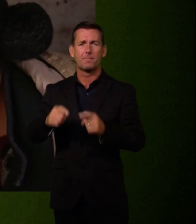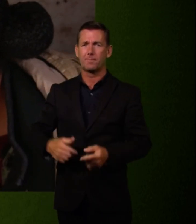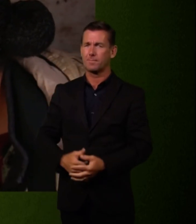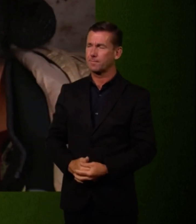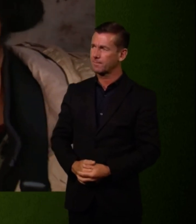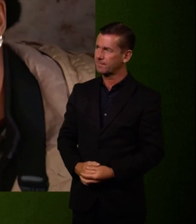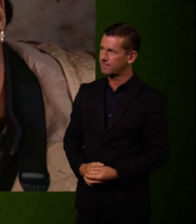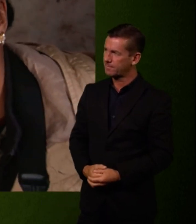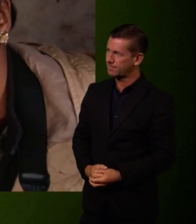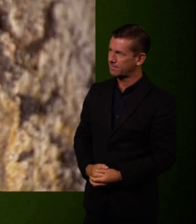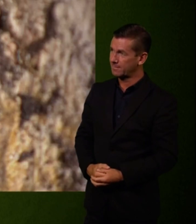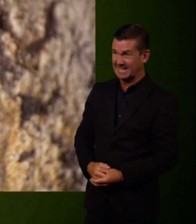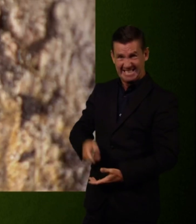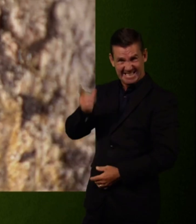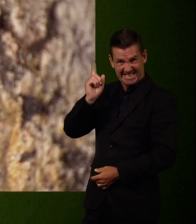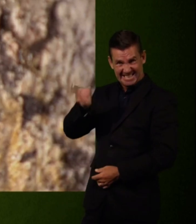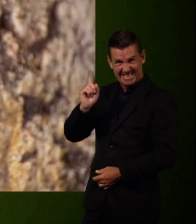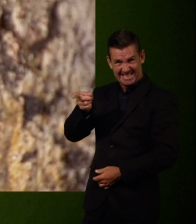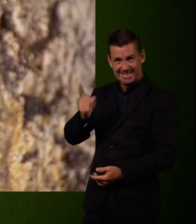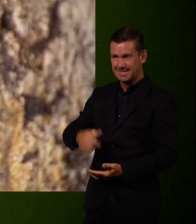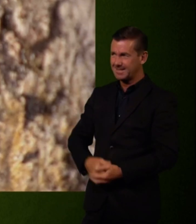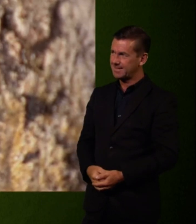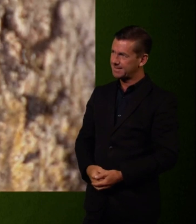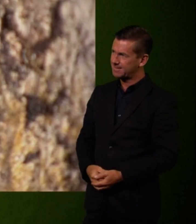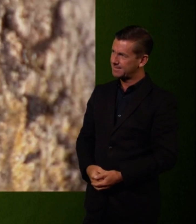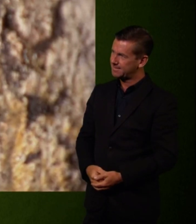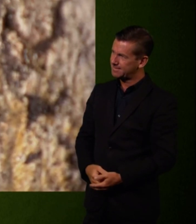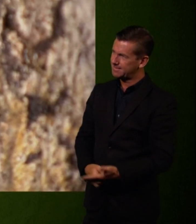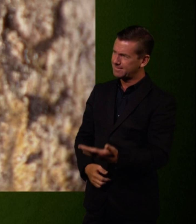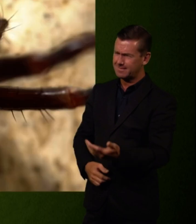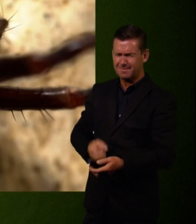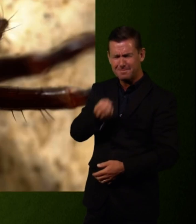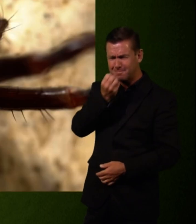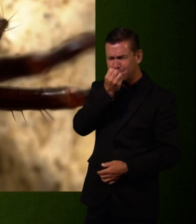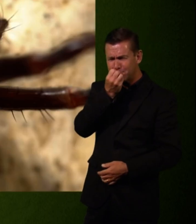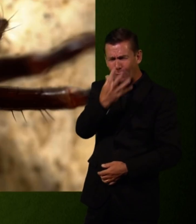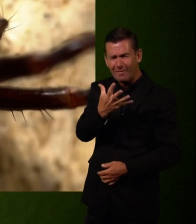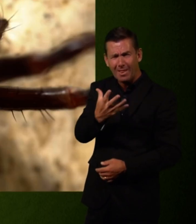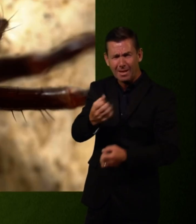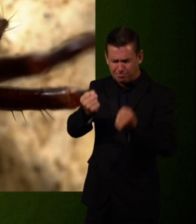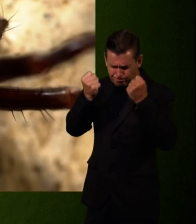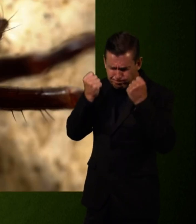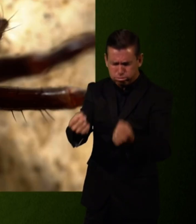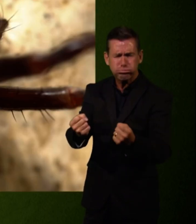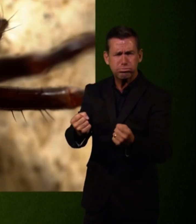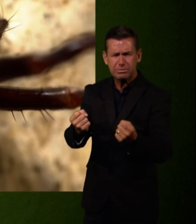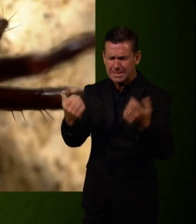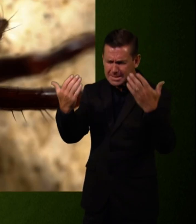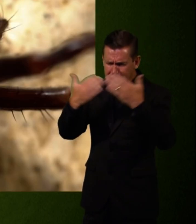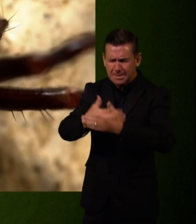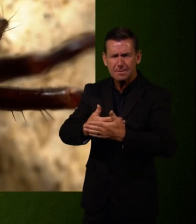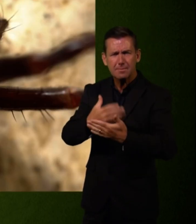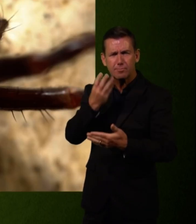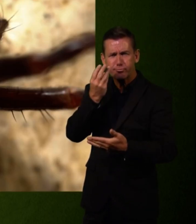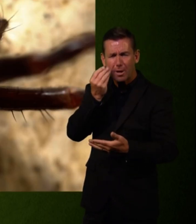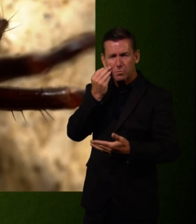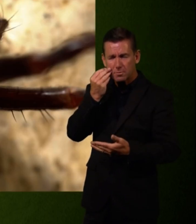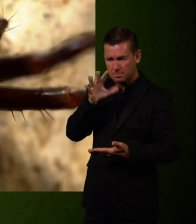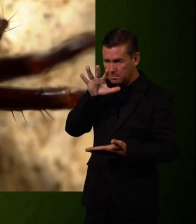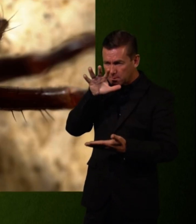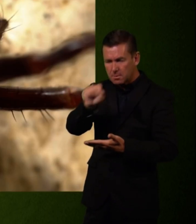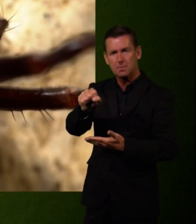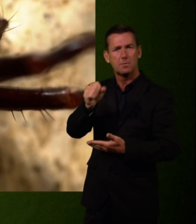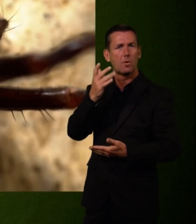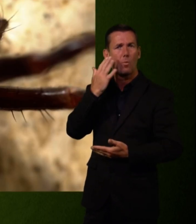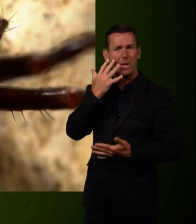And this is it. It's absolutely stunning. It's this gorgeous deep brown colour. It was first discovered here 10 years ago